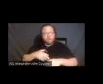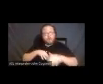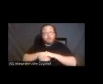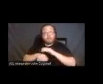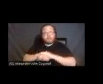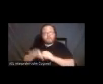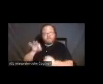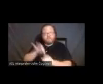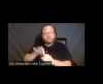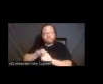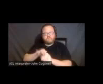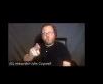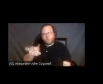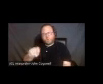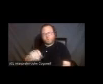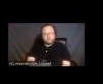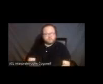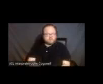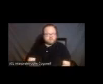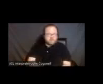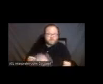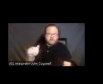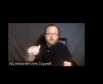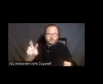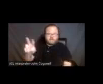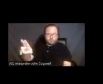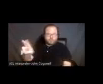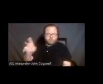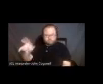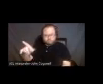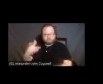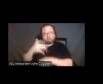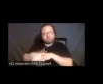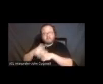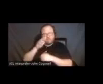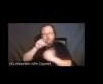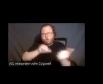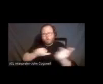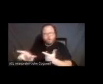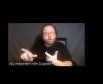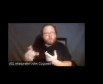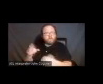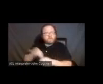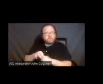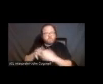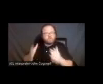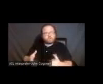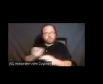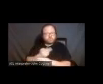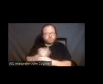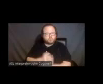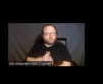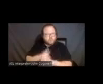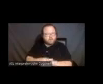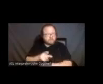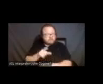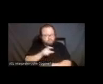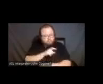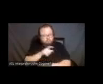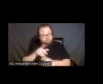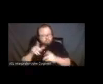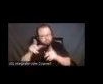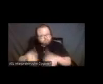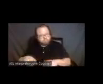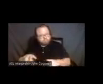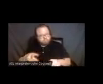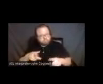or AVU, and it is a ballot marking device, available for every voter to use. After the election officer activates your ballot session, step